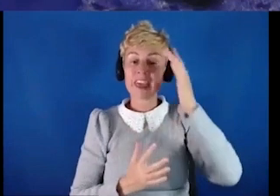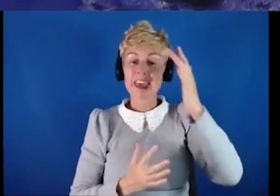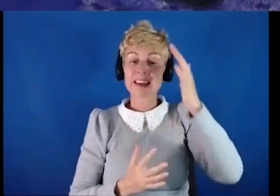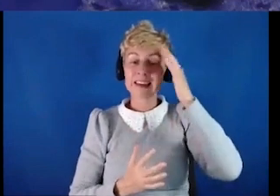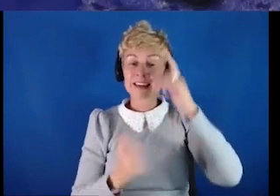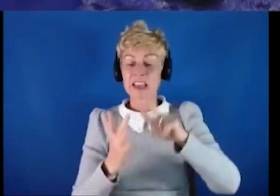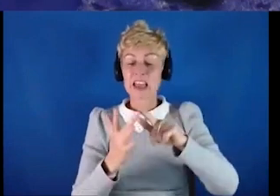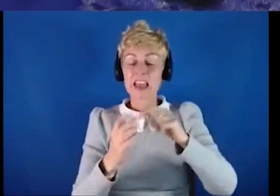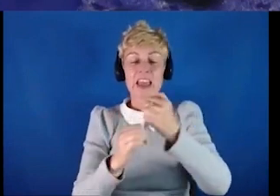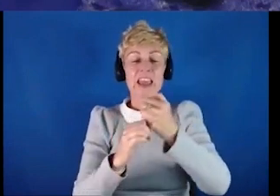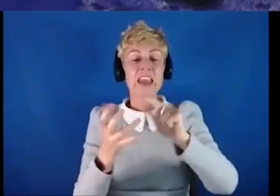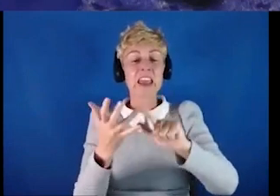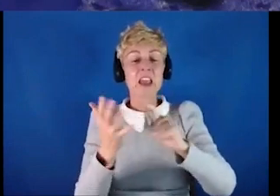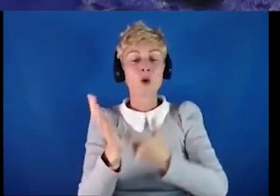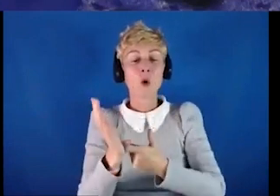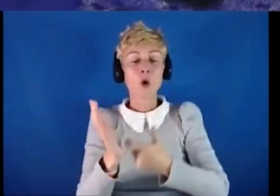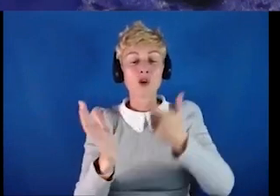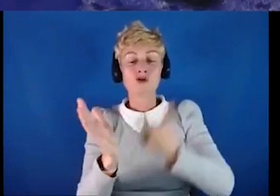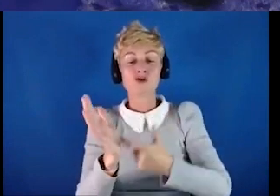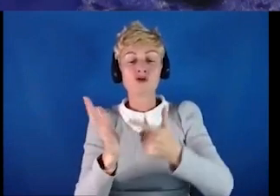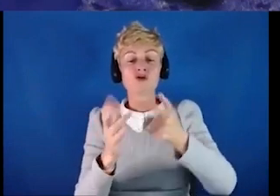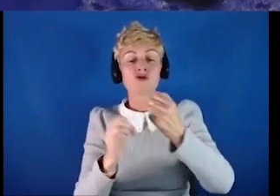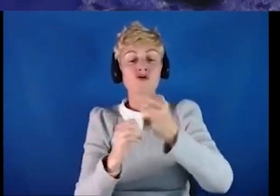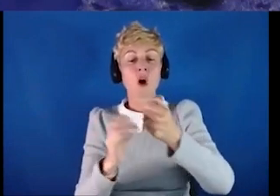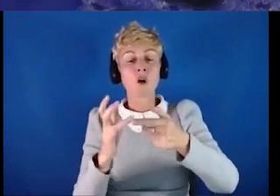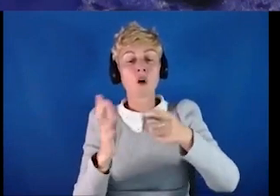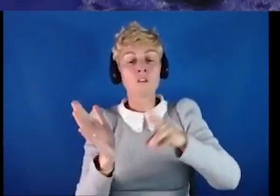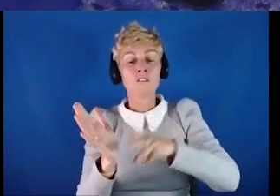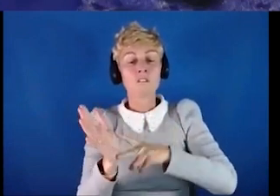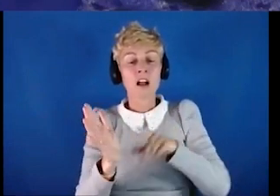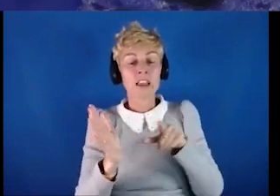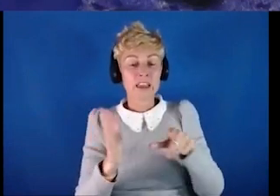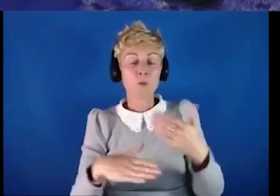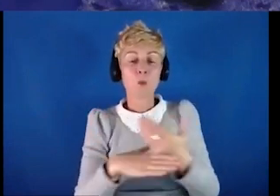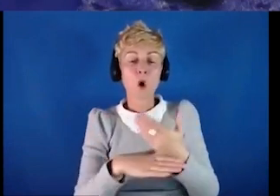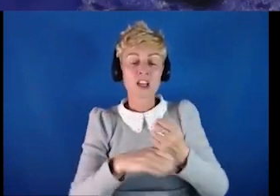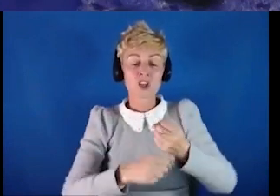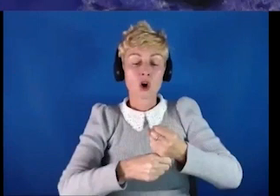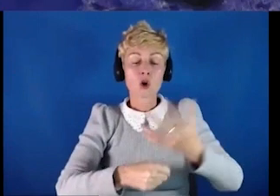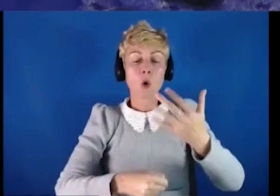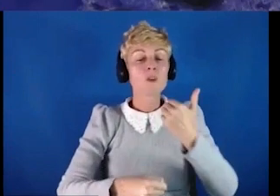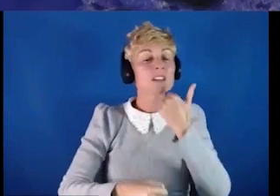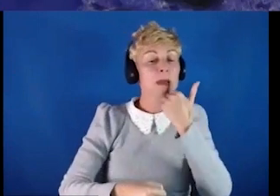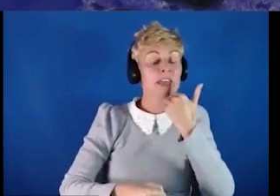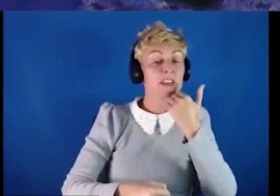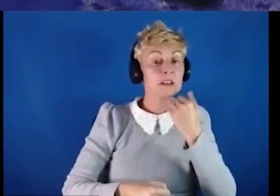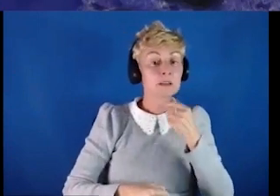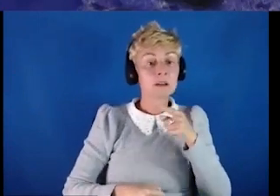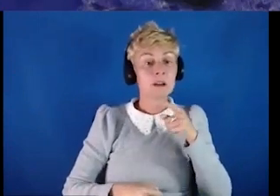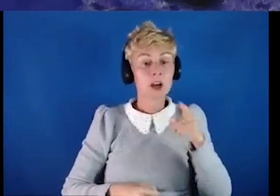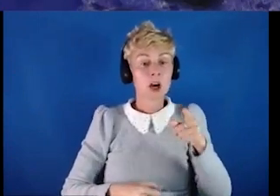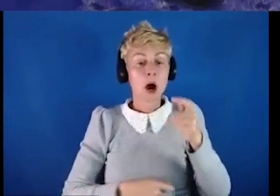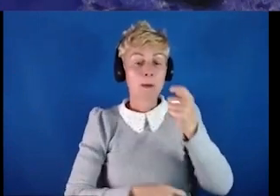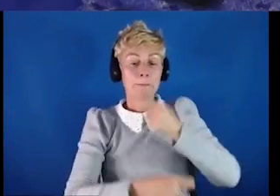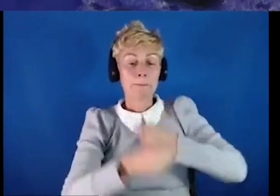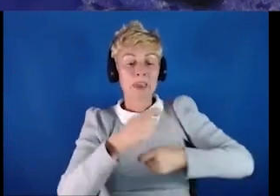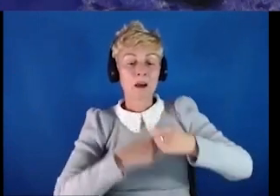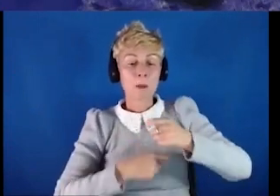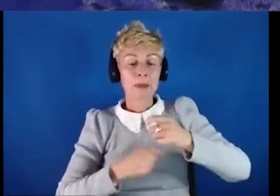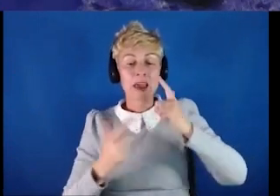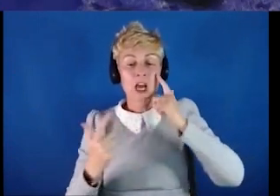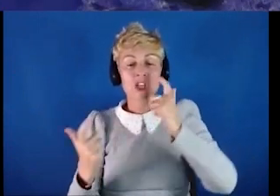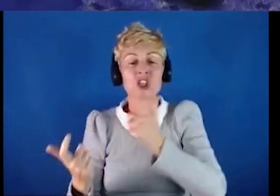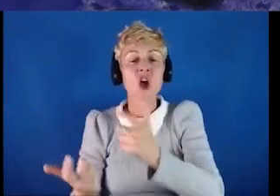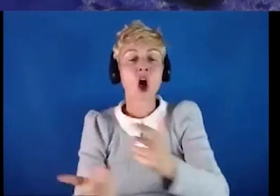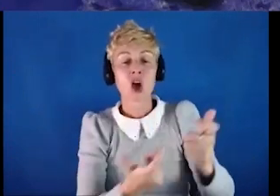at Goldsmiths, who talks about this idea of the research turn, or what she calls becoming research. She likes the idea of